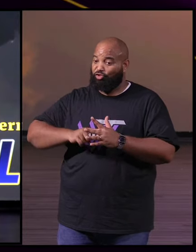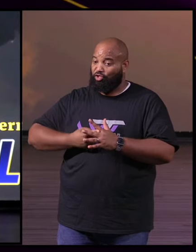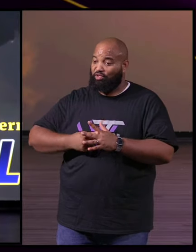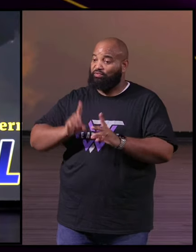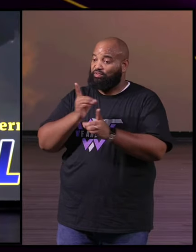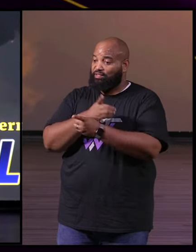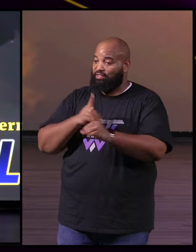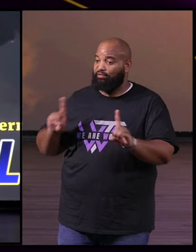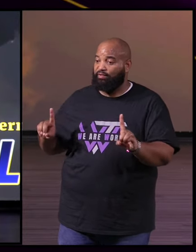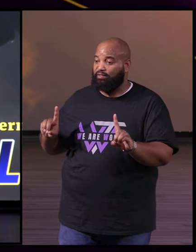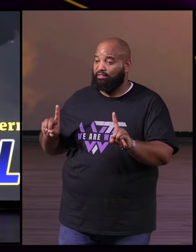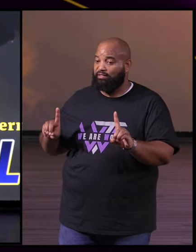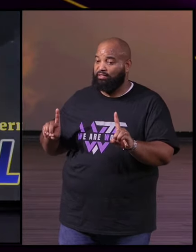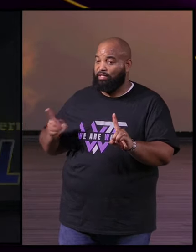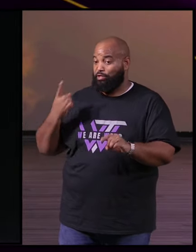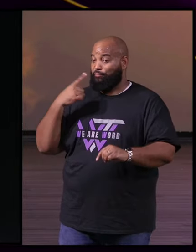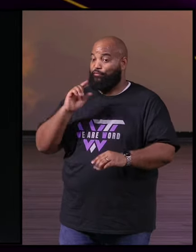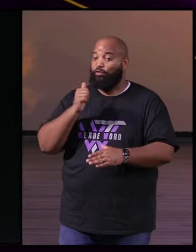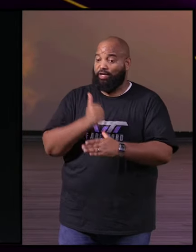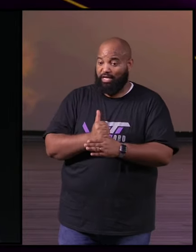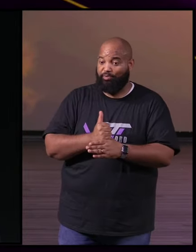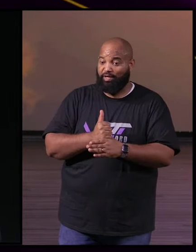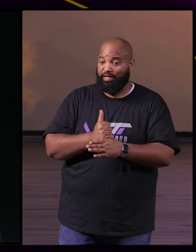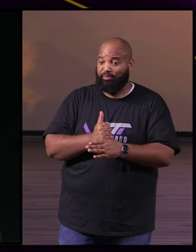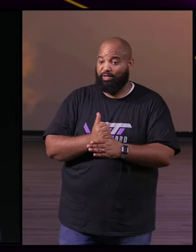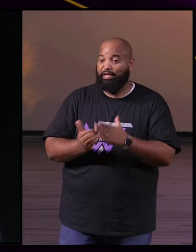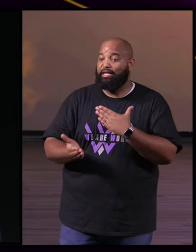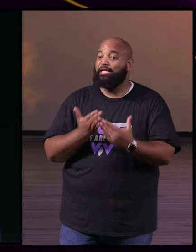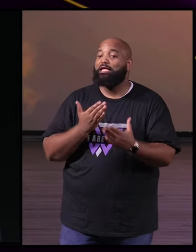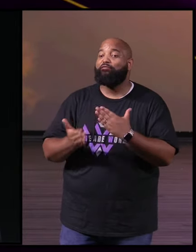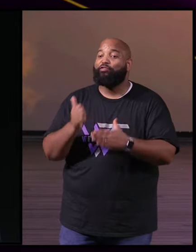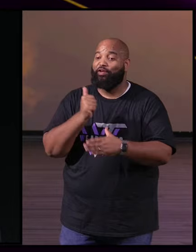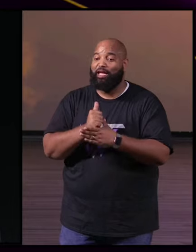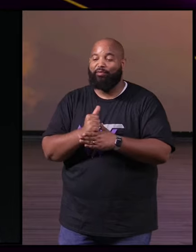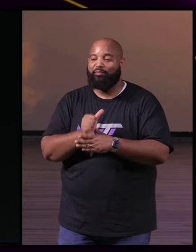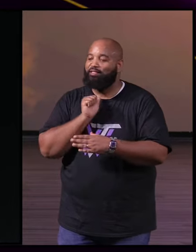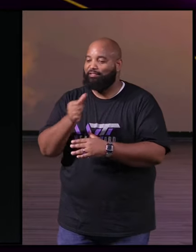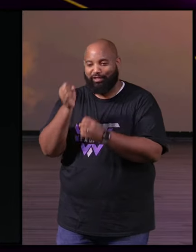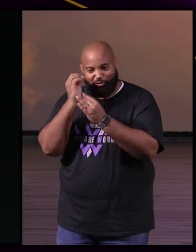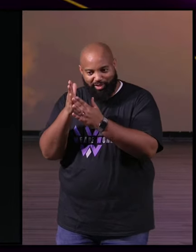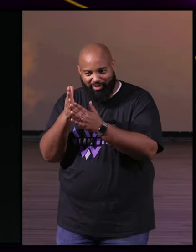deliverance for Abram in his disobedience.